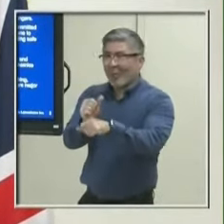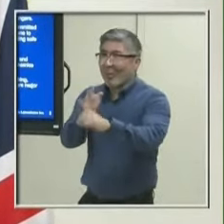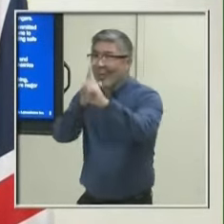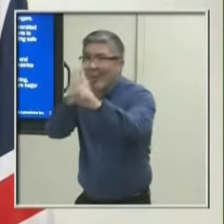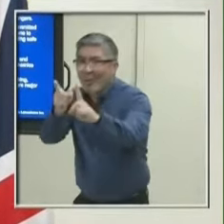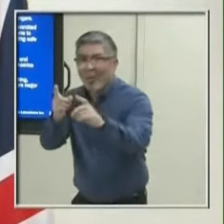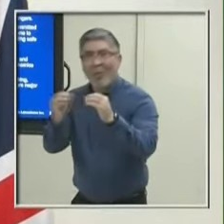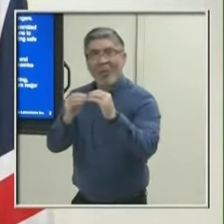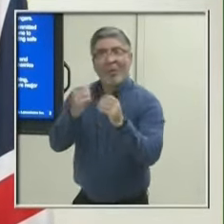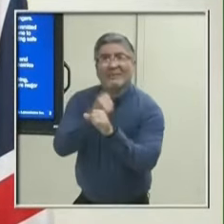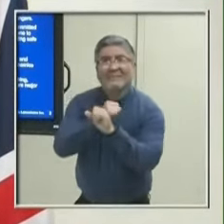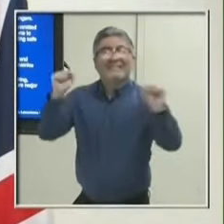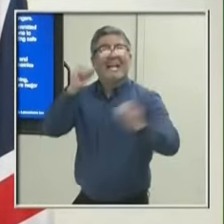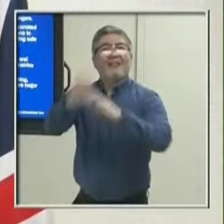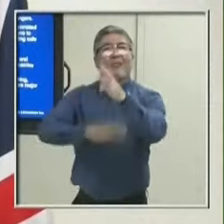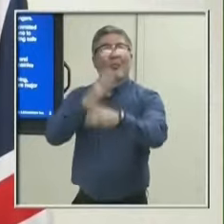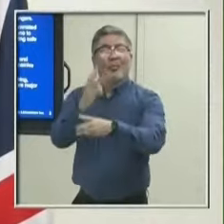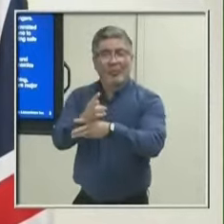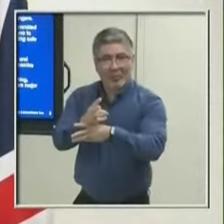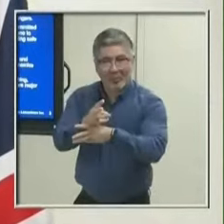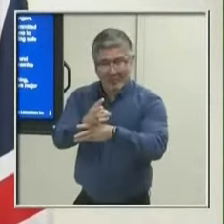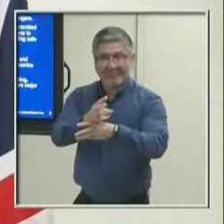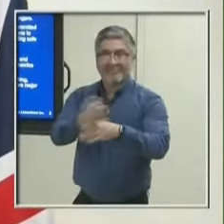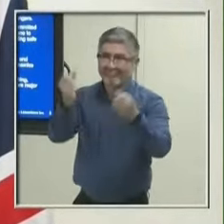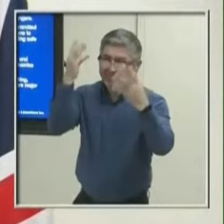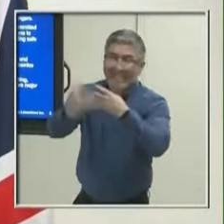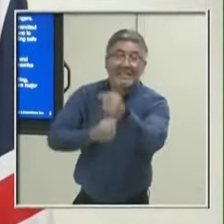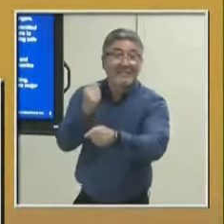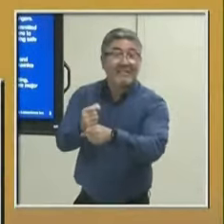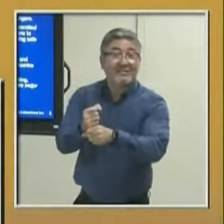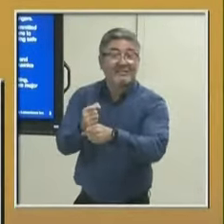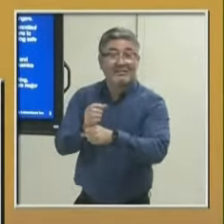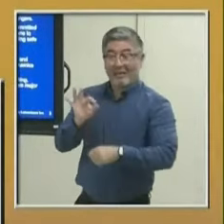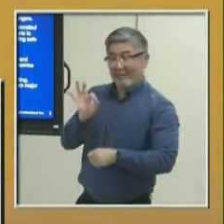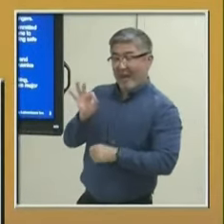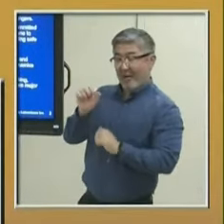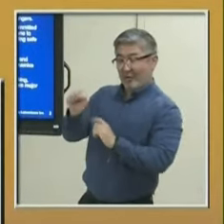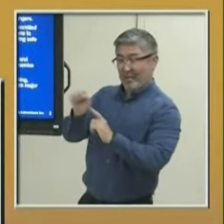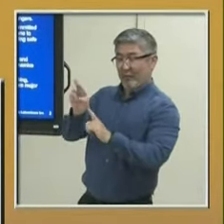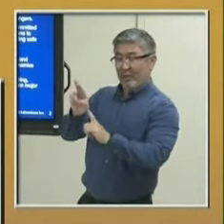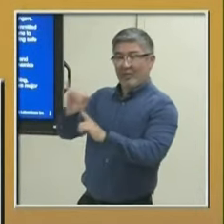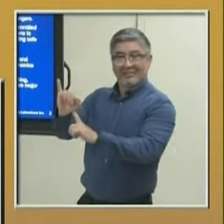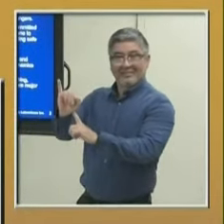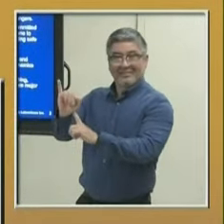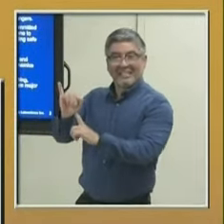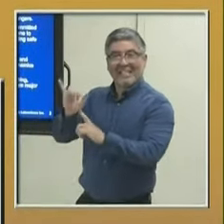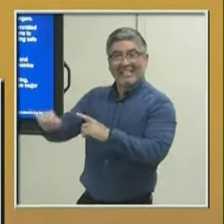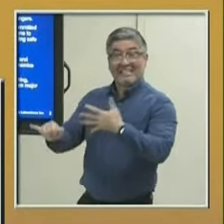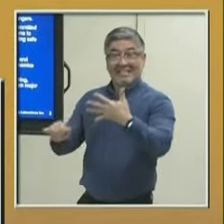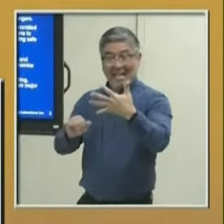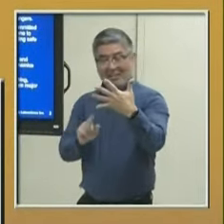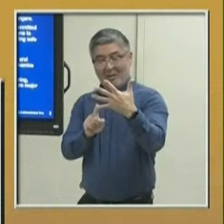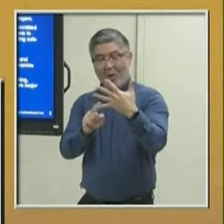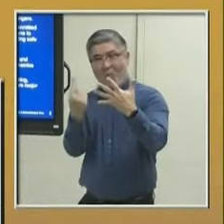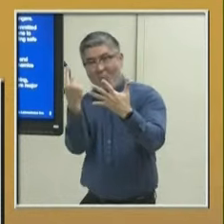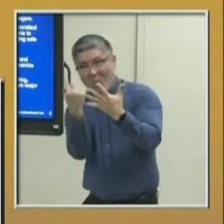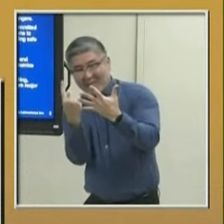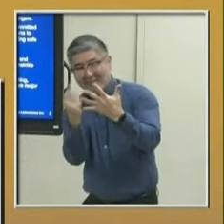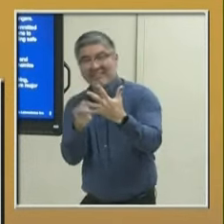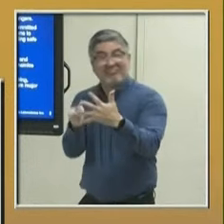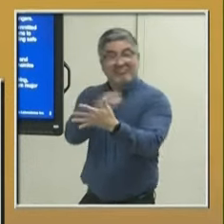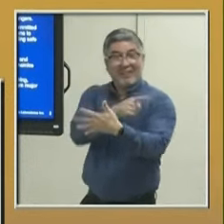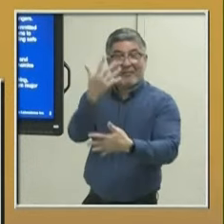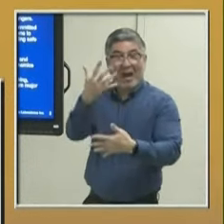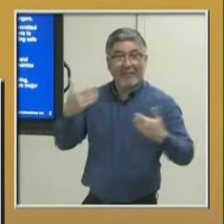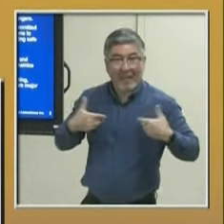130 years. The Fire Safety Research Institute is one of five research institutes. We have a team of over